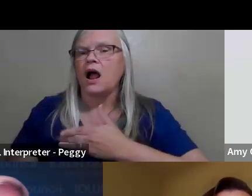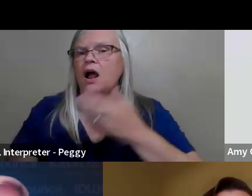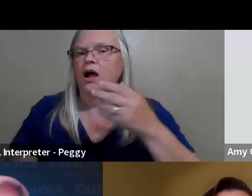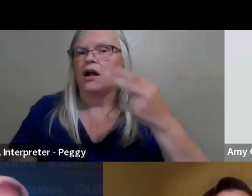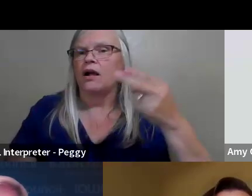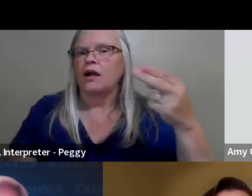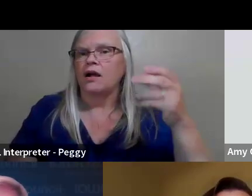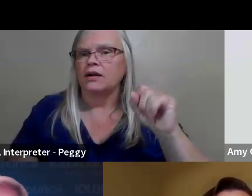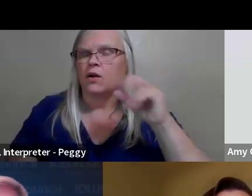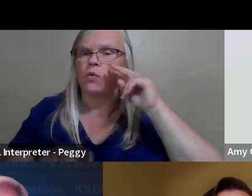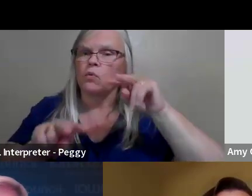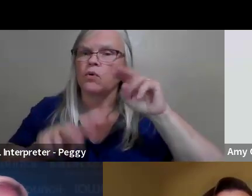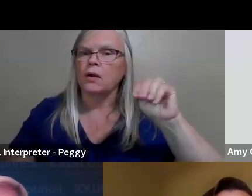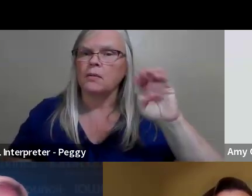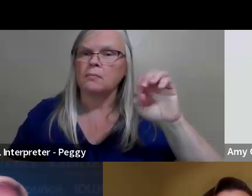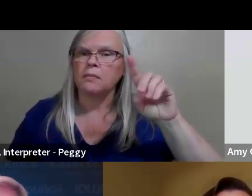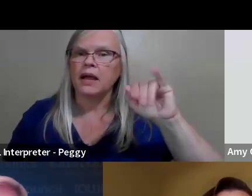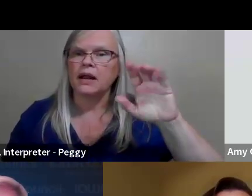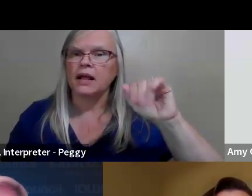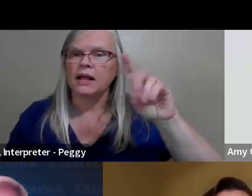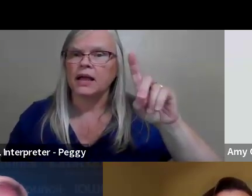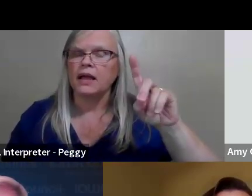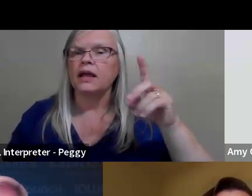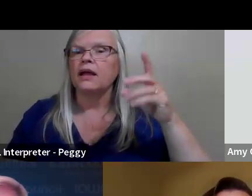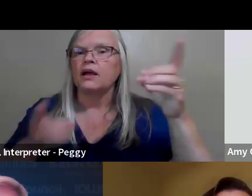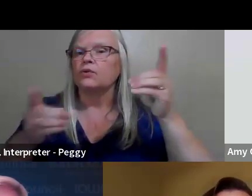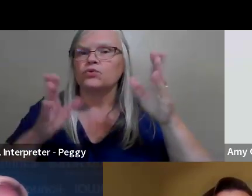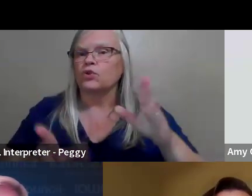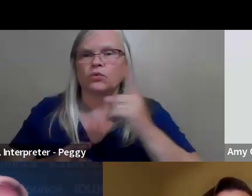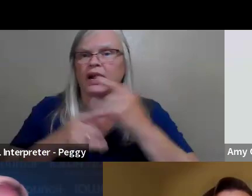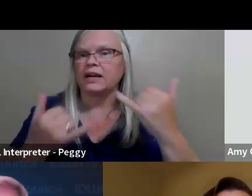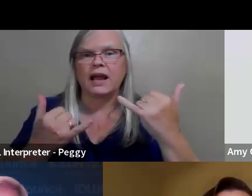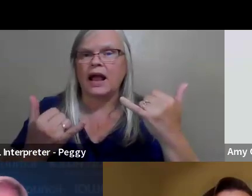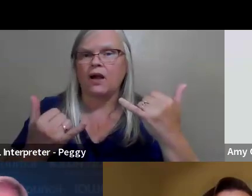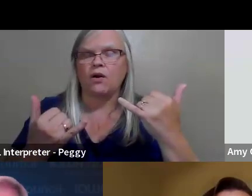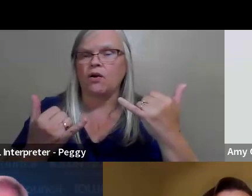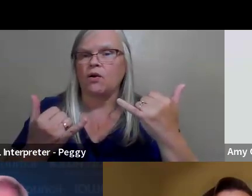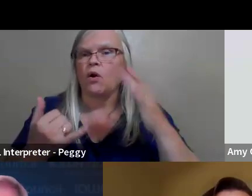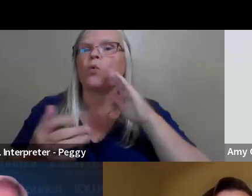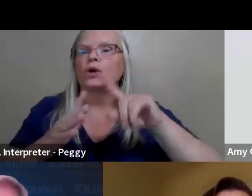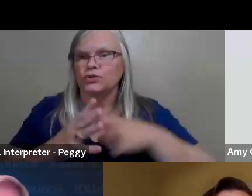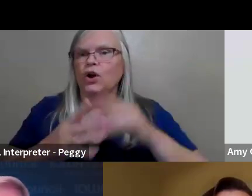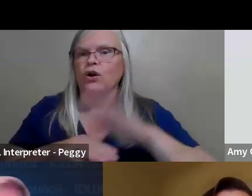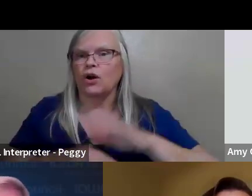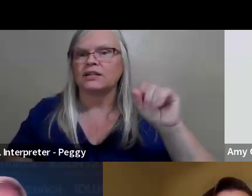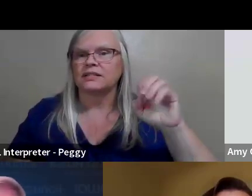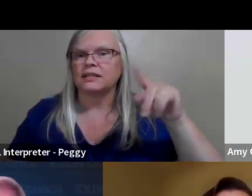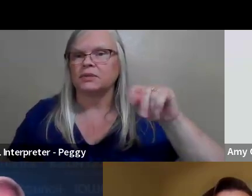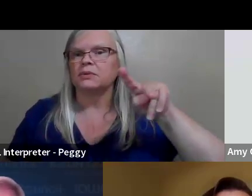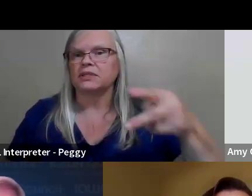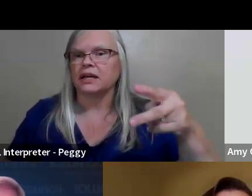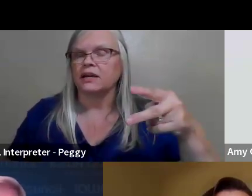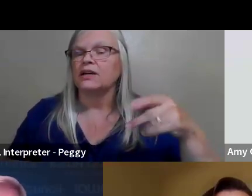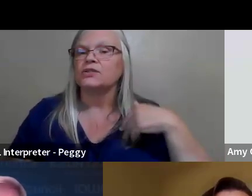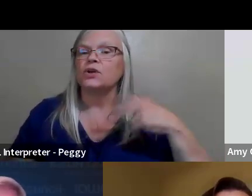Services oversees our Medicaid department because our Medicaid director, we currently don't have one that starts here on September 2nd. So it's been our Health and Human